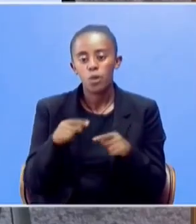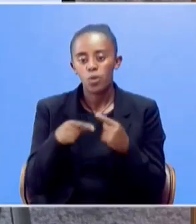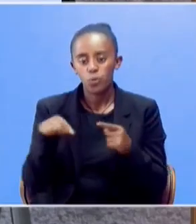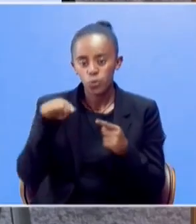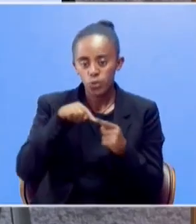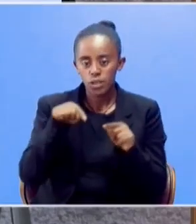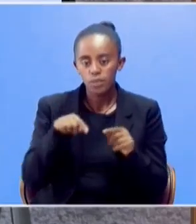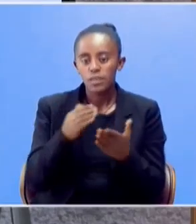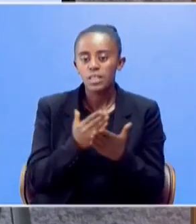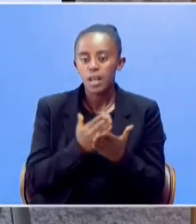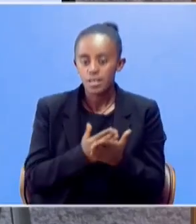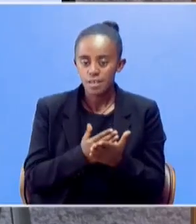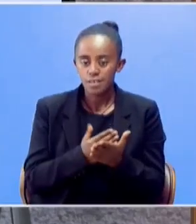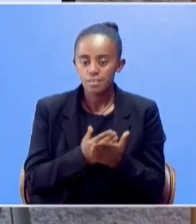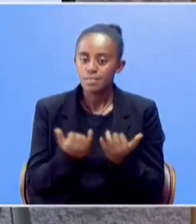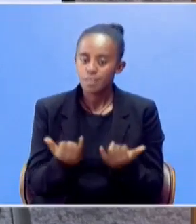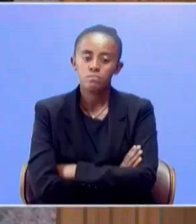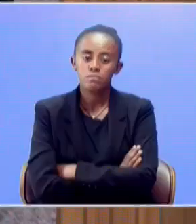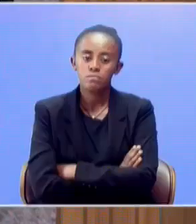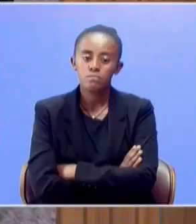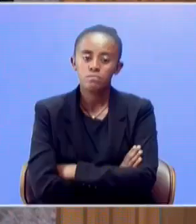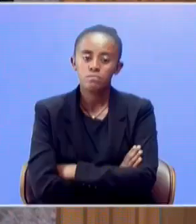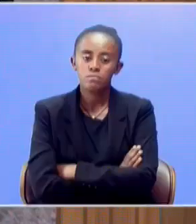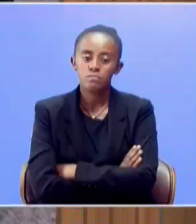this lesson. Now, let's go.